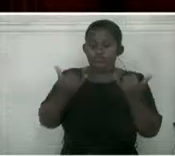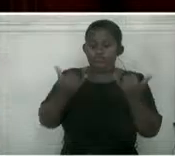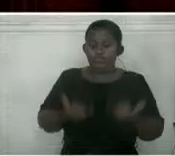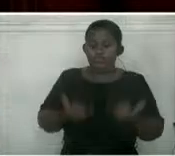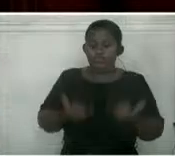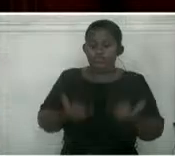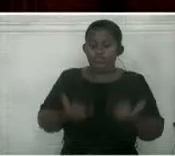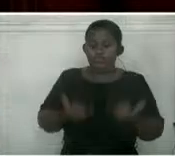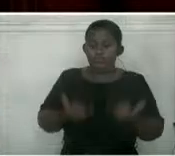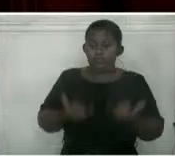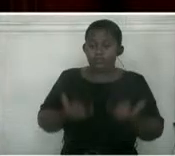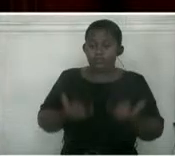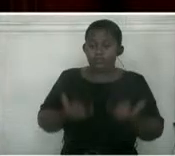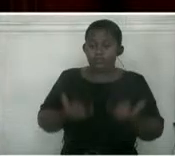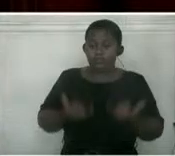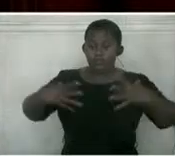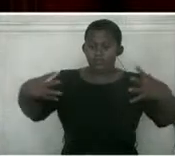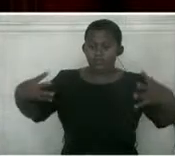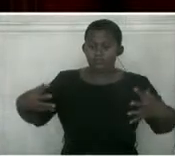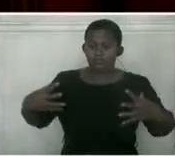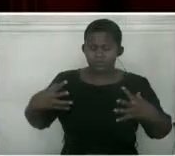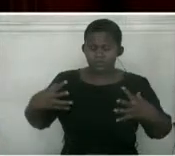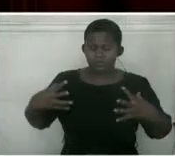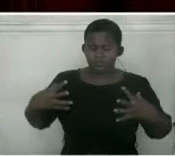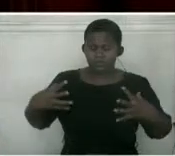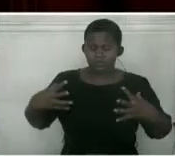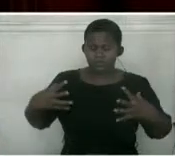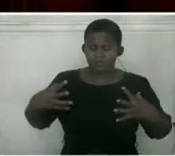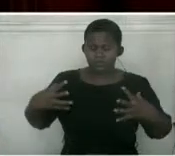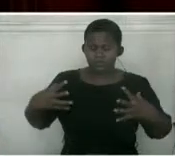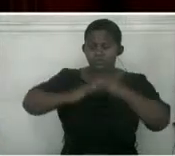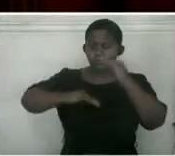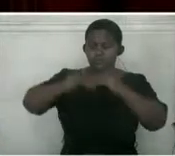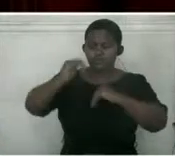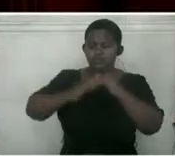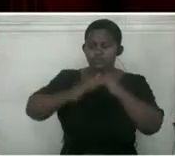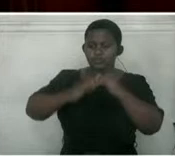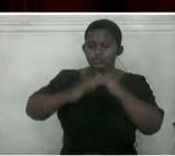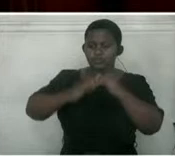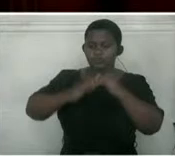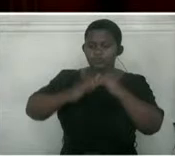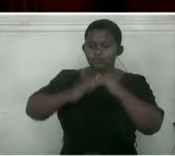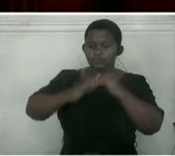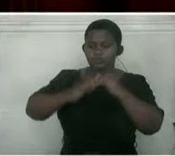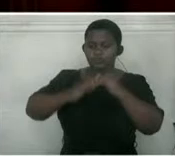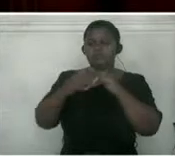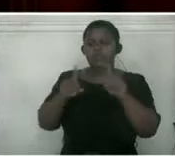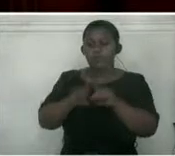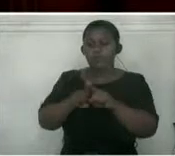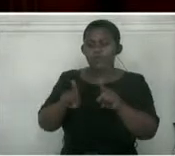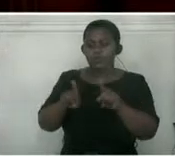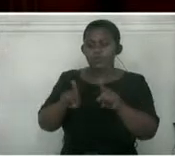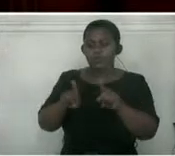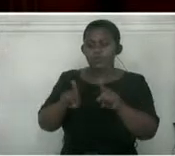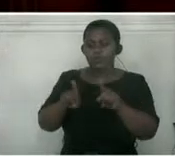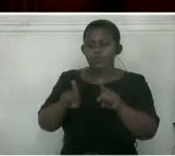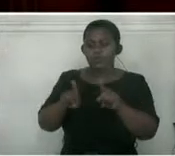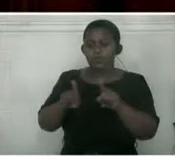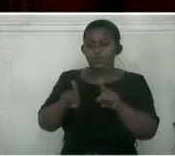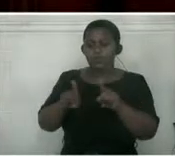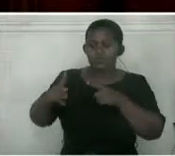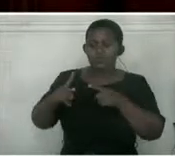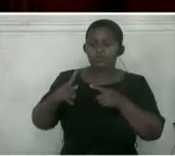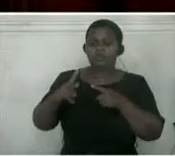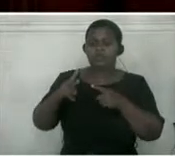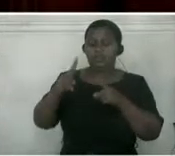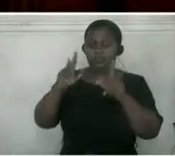have already embarked on a series of initiatives to build capable state and instill professionalism